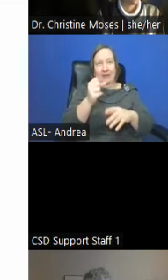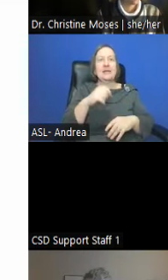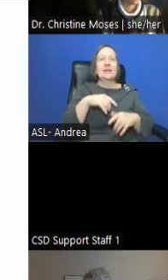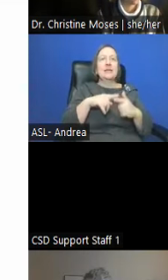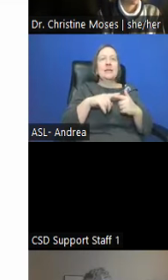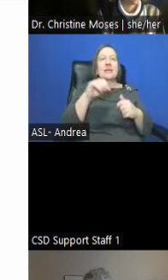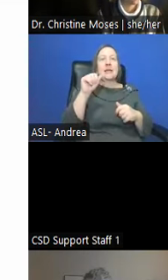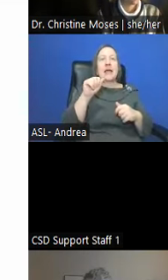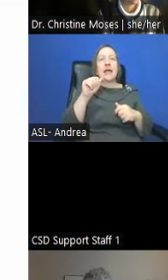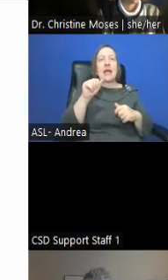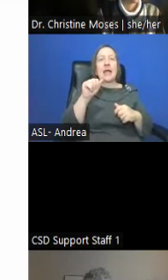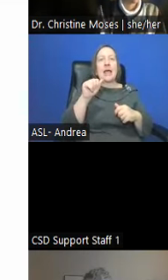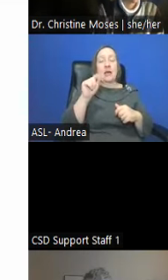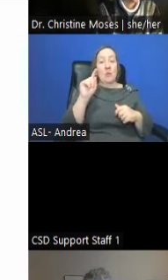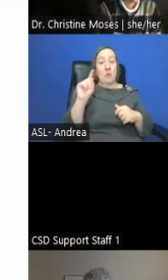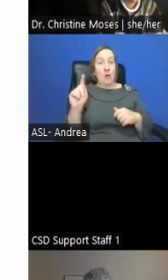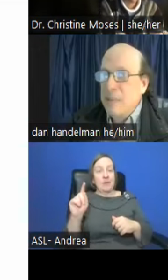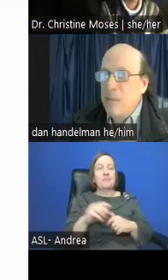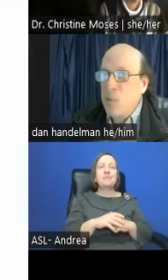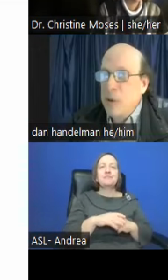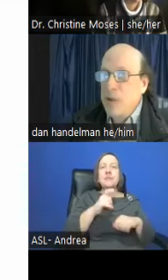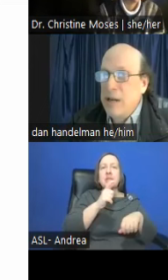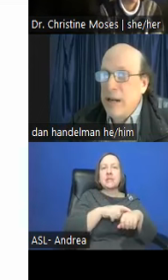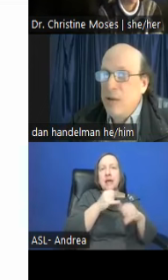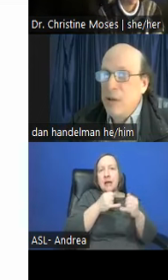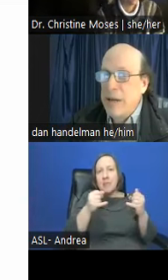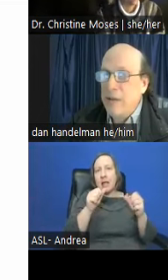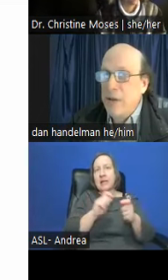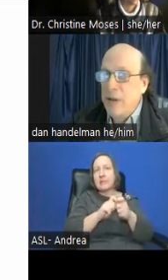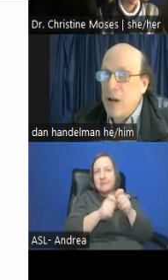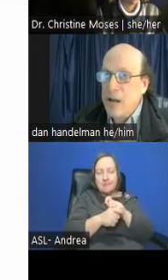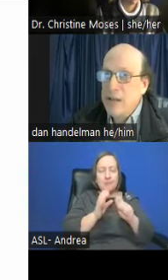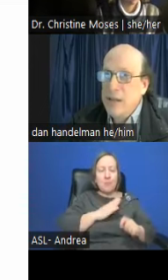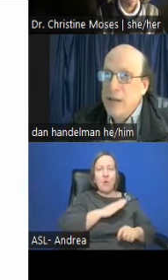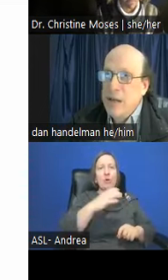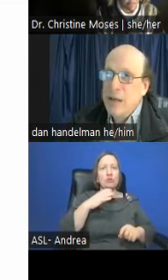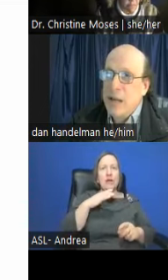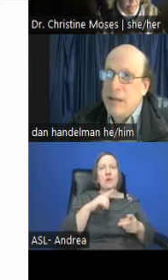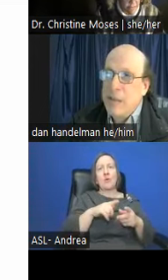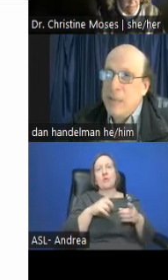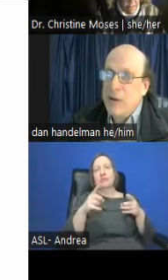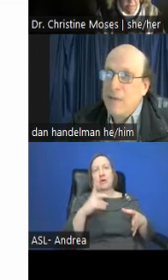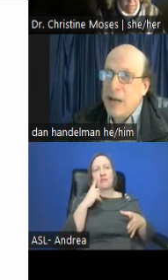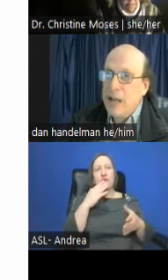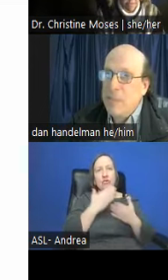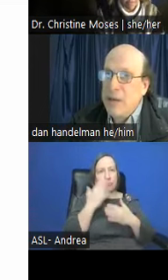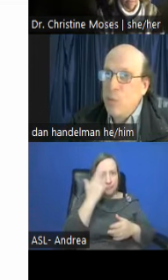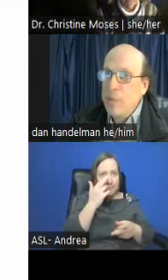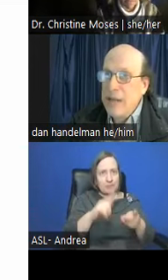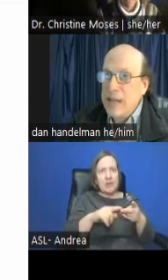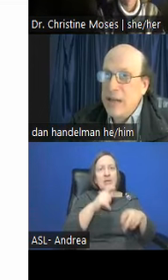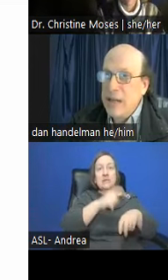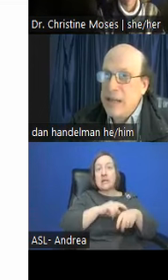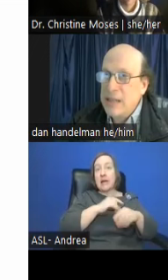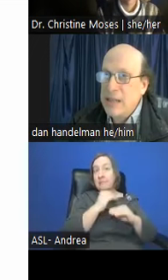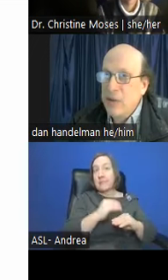though. Subsection 1, the timeline can be extended by the board chair and or director for good cause. The time limit on filing a complaint will